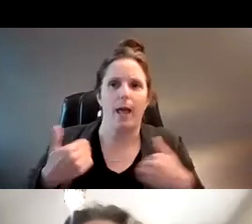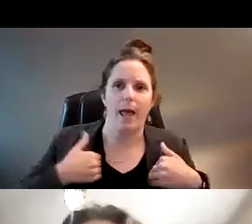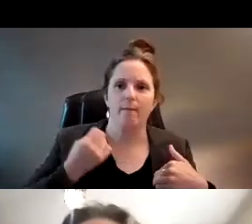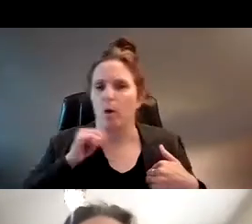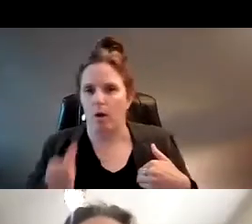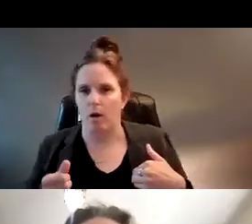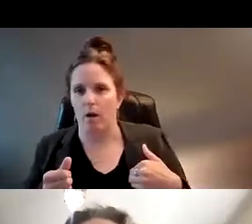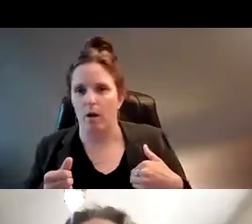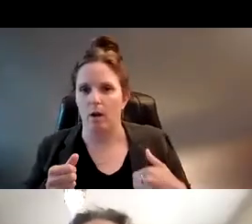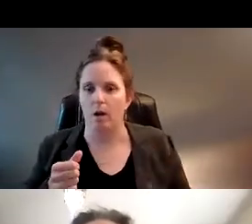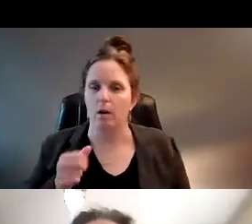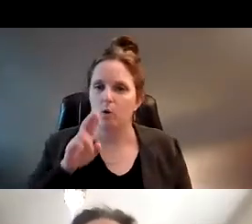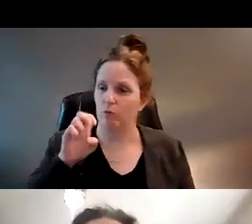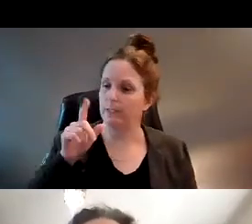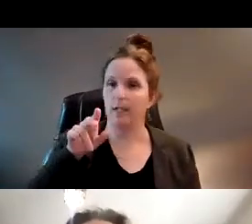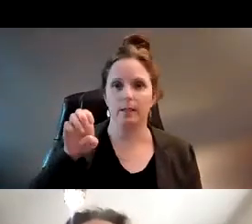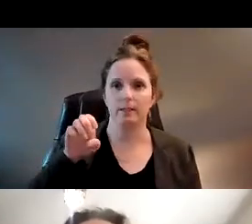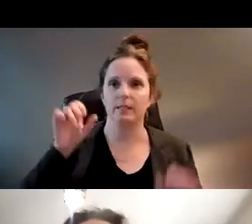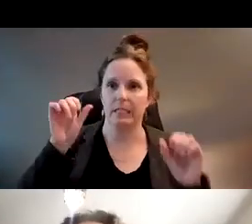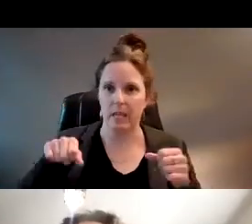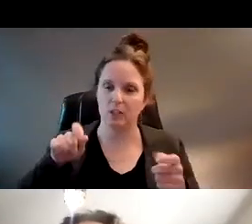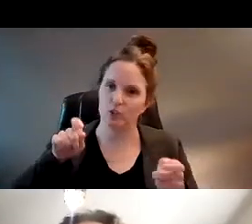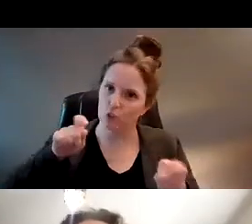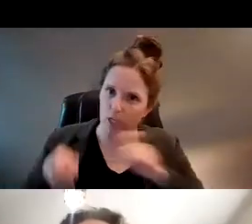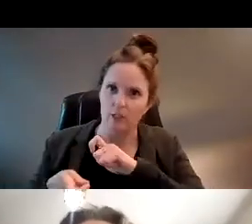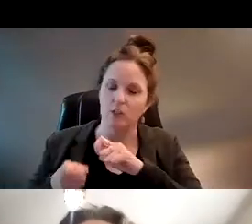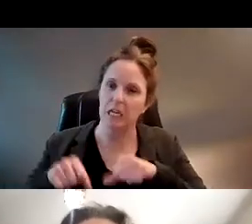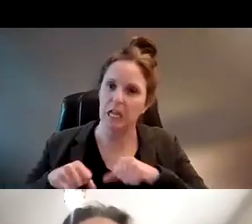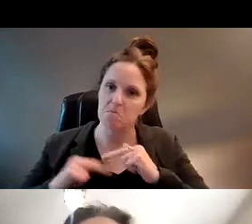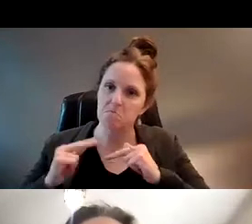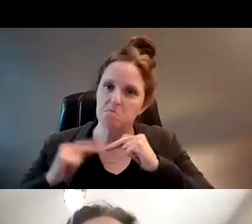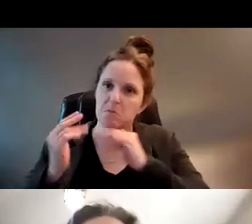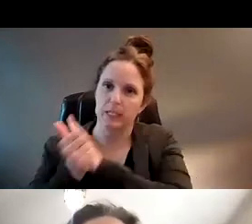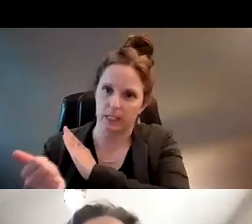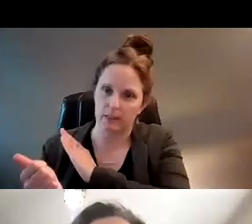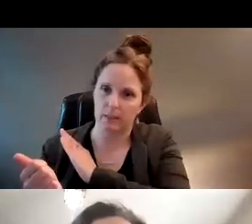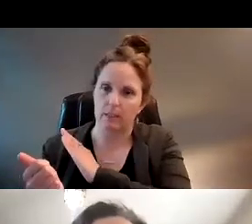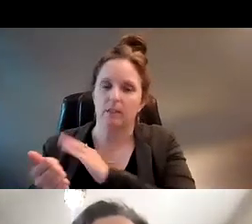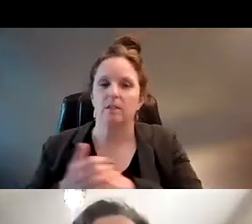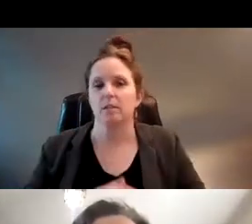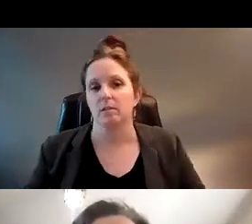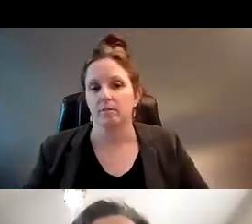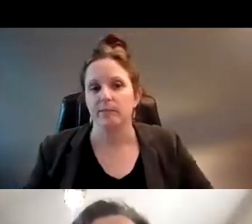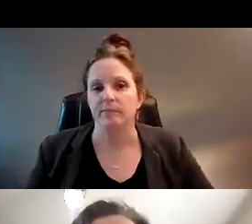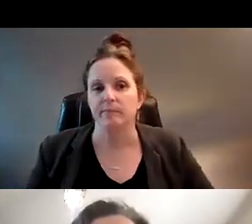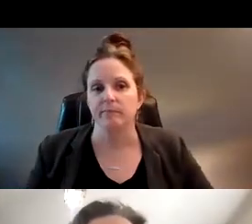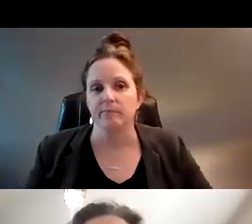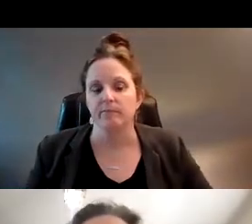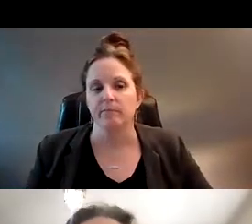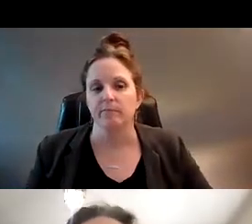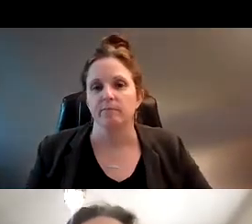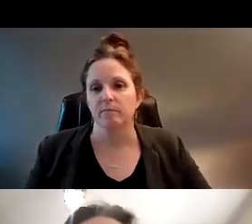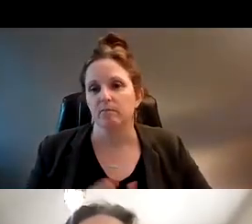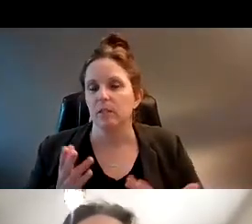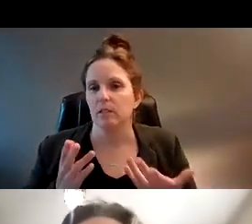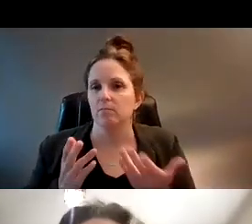can change. And sometimes they can change by just learning certain kinds of skills that improve